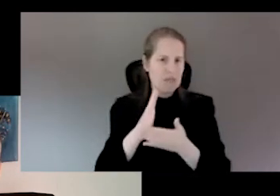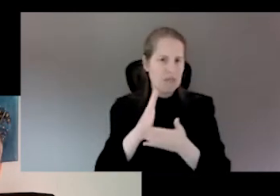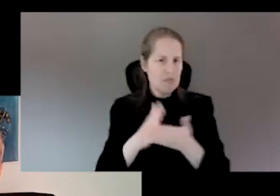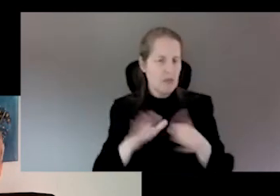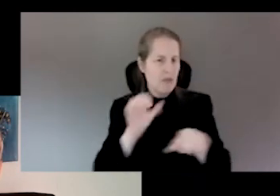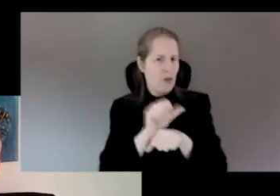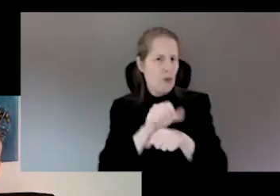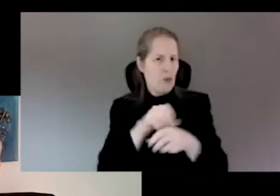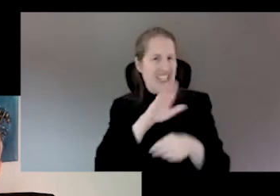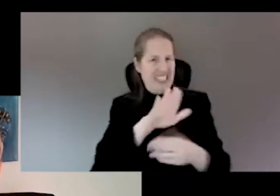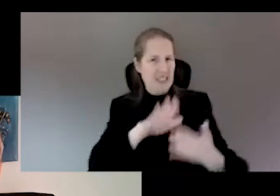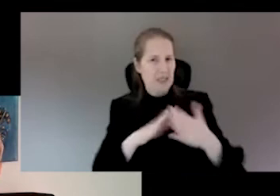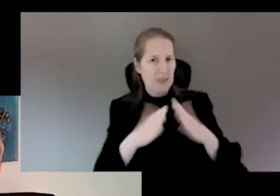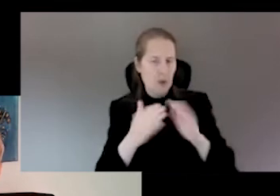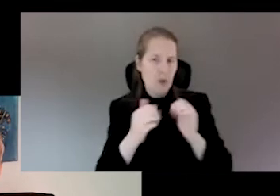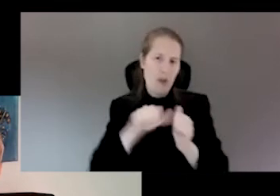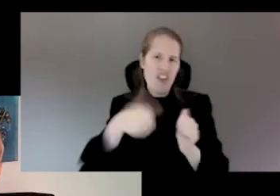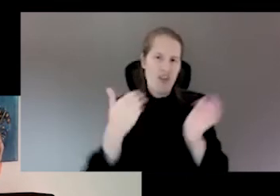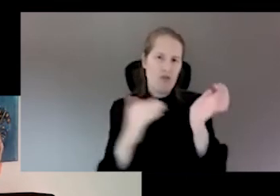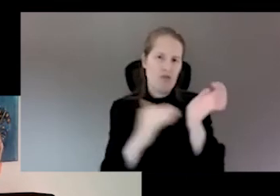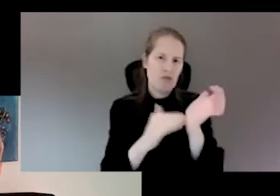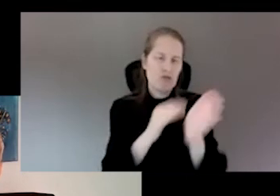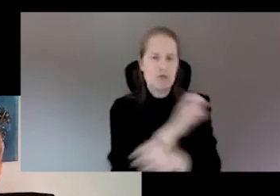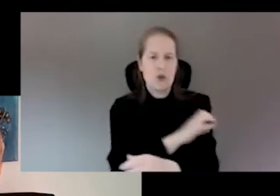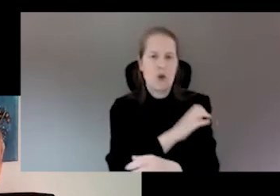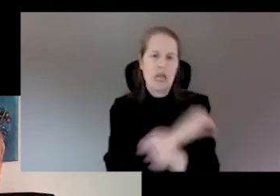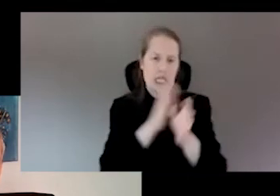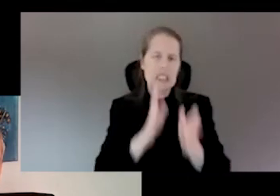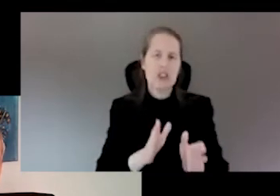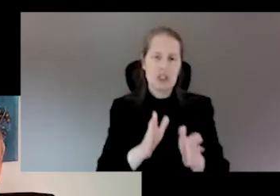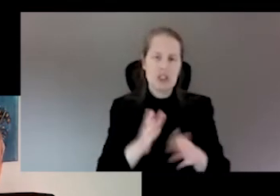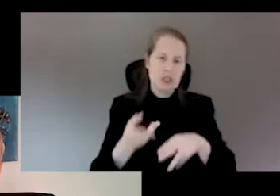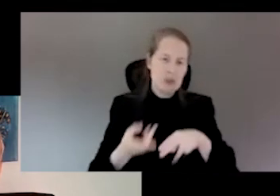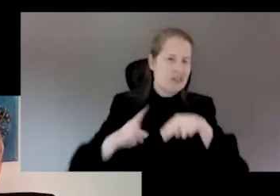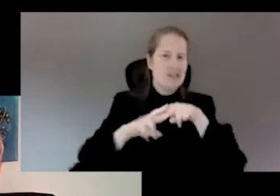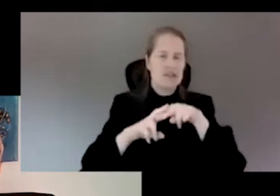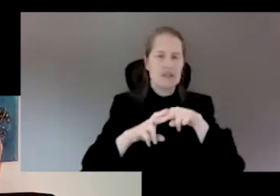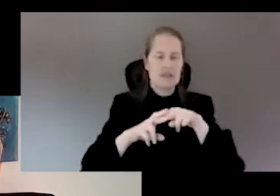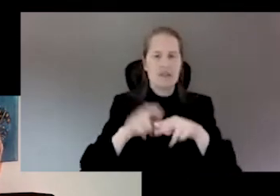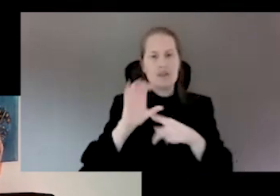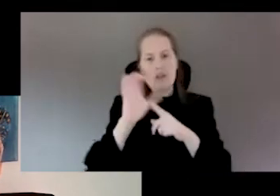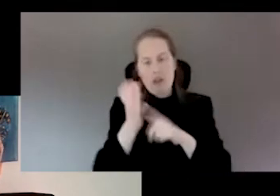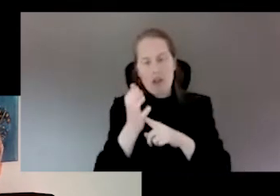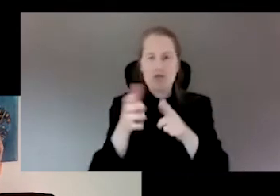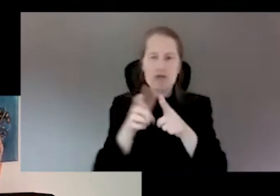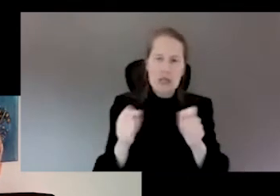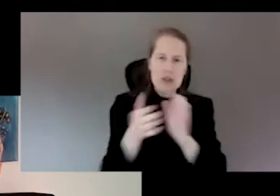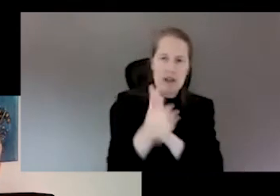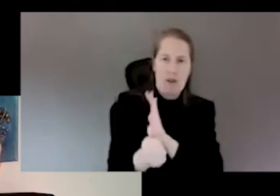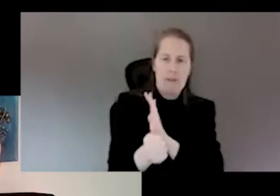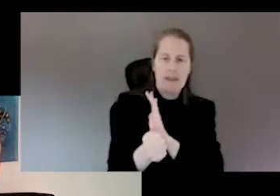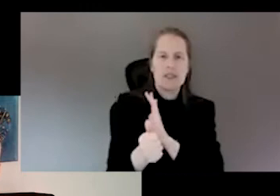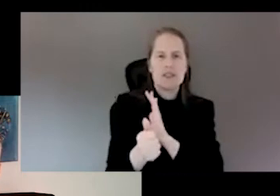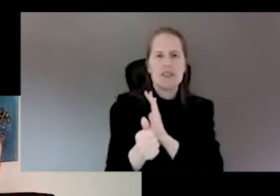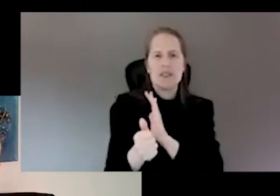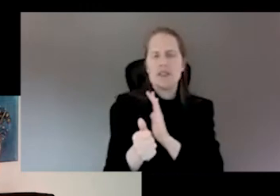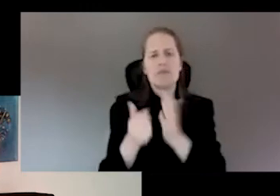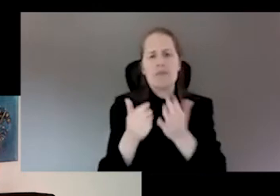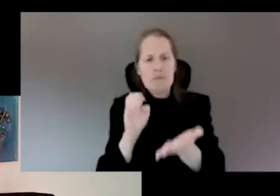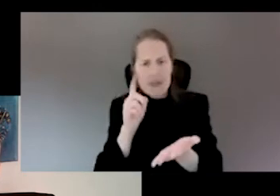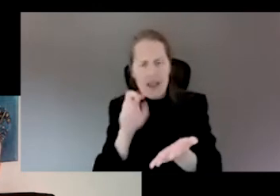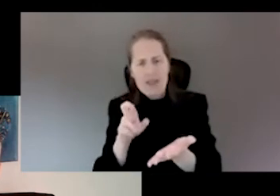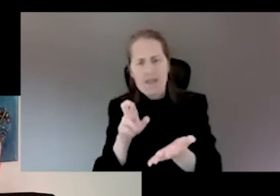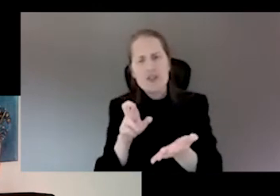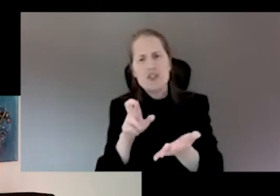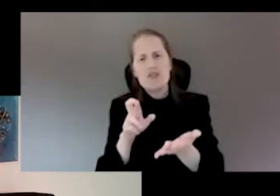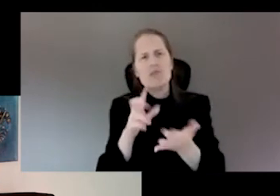among physicians, among clinicians, to increase their cultural and linguistic competency. But let's start with you and tell us, what have you